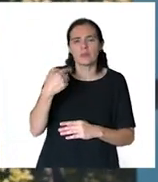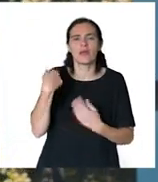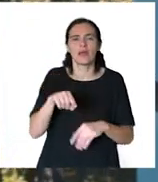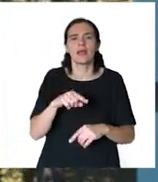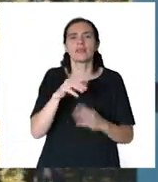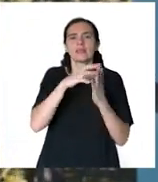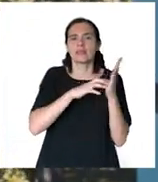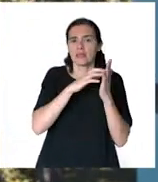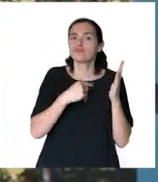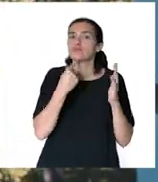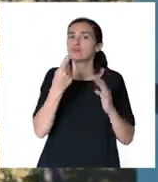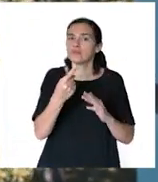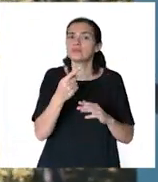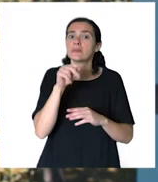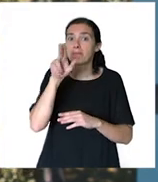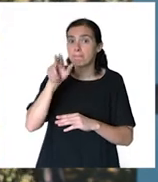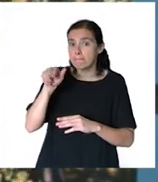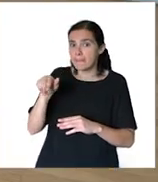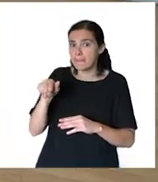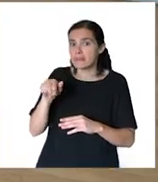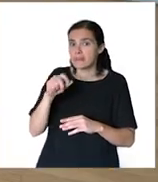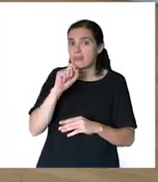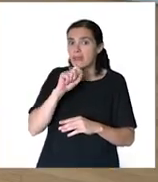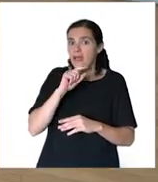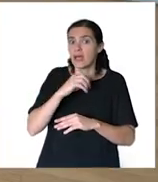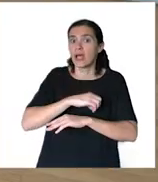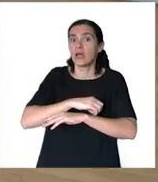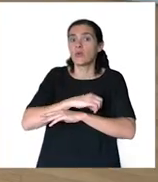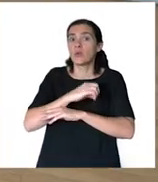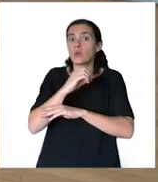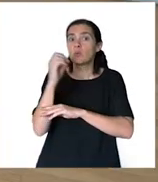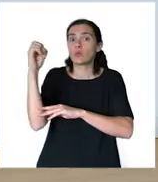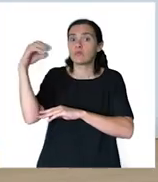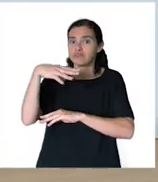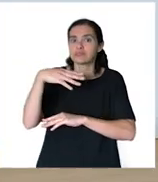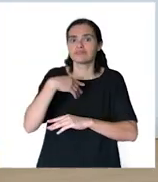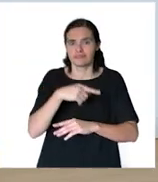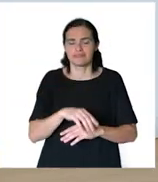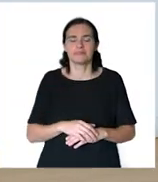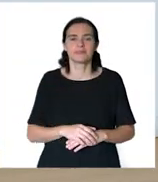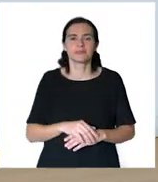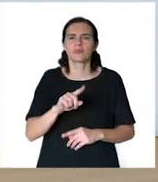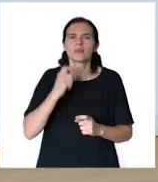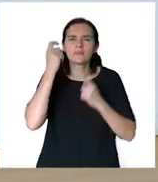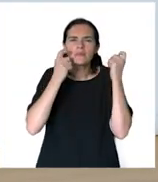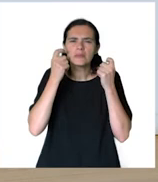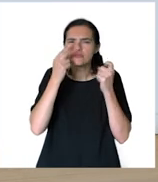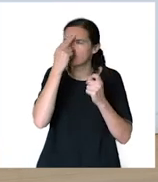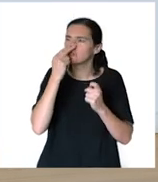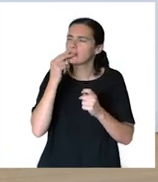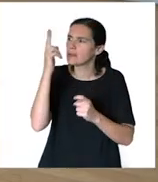text that tells you it's a painting to let the evening light go through. And when you think about the history of